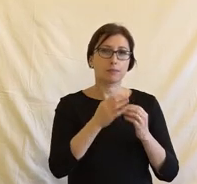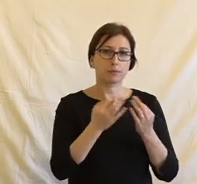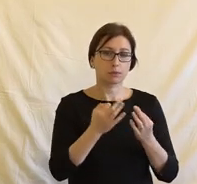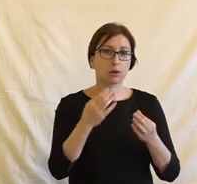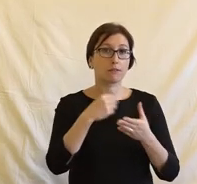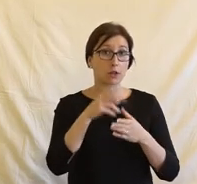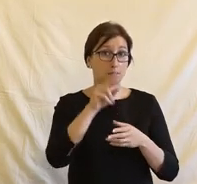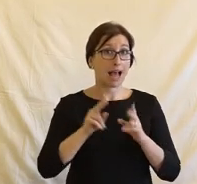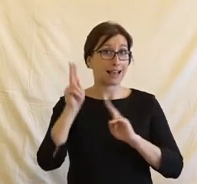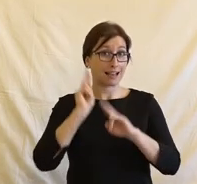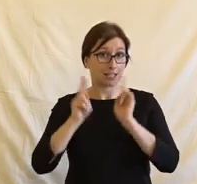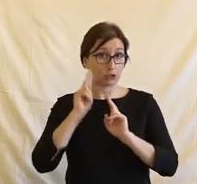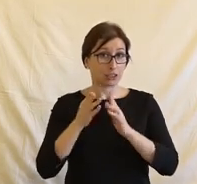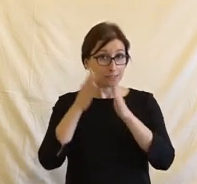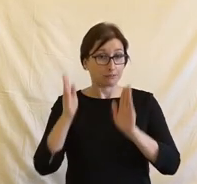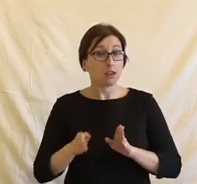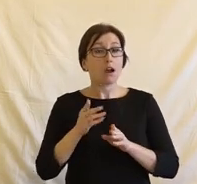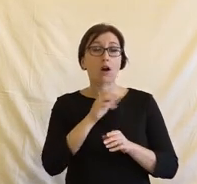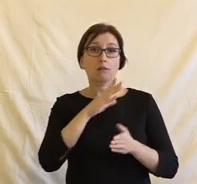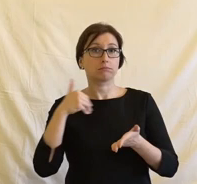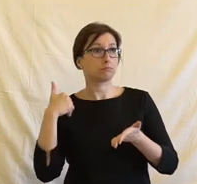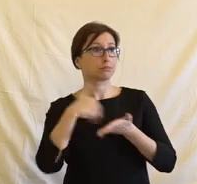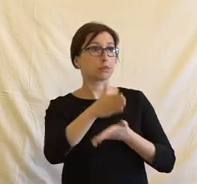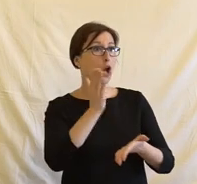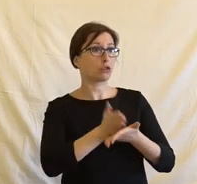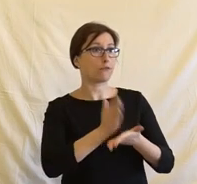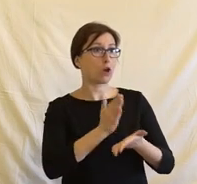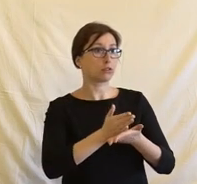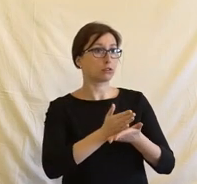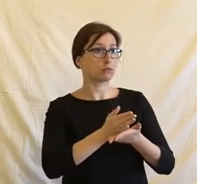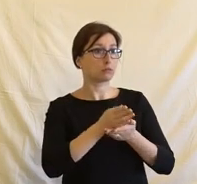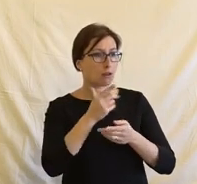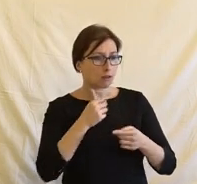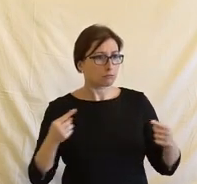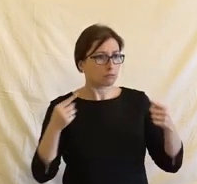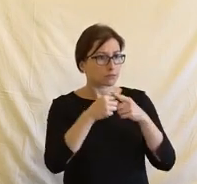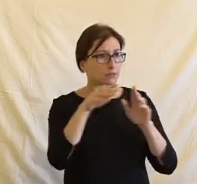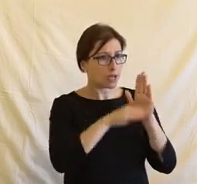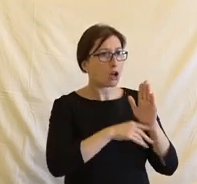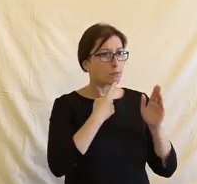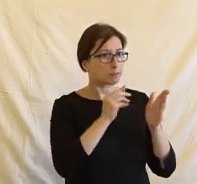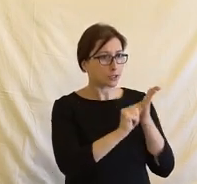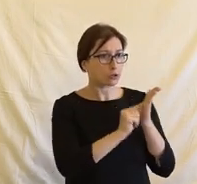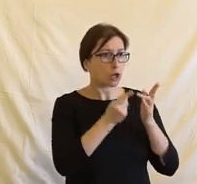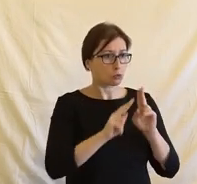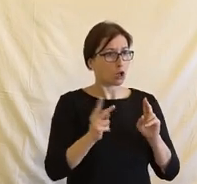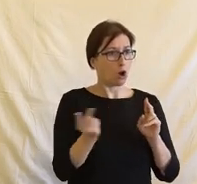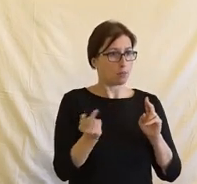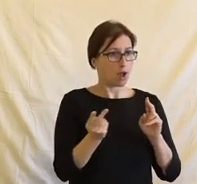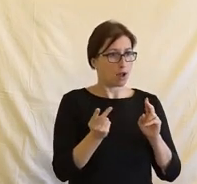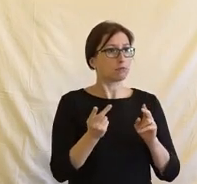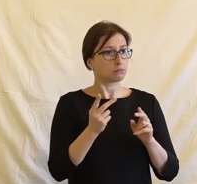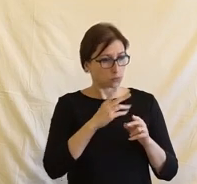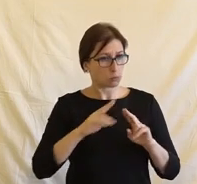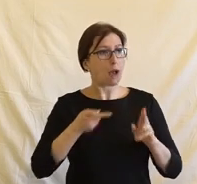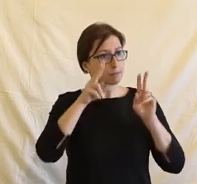Norsku kadeřnictví, které zcela odmítá brát hotovost, přičemž je to v rozporu s platnou legislativou, která stanovuje,